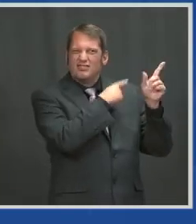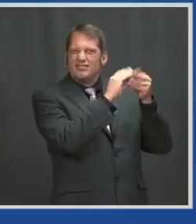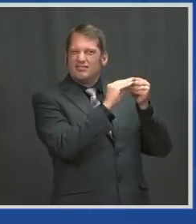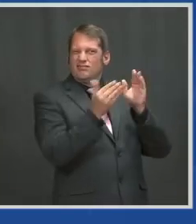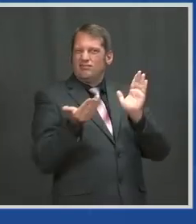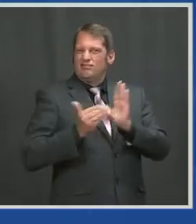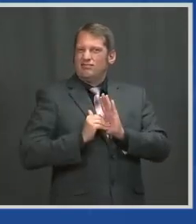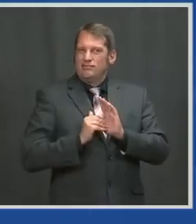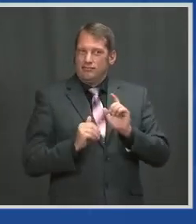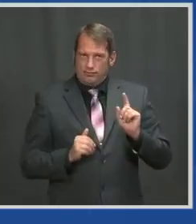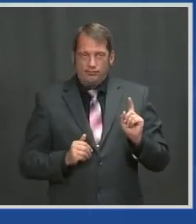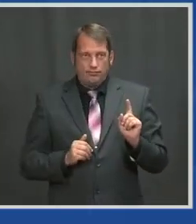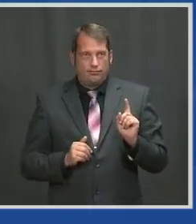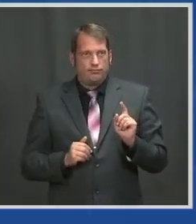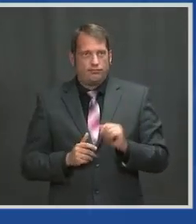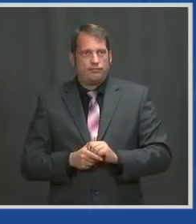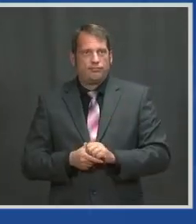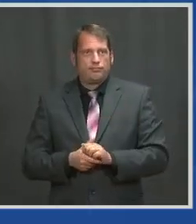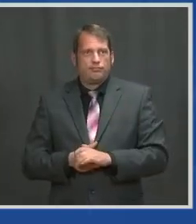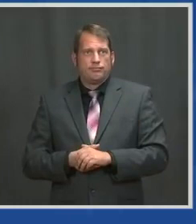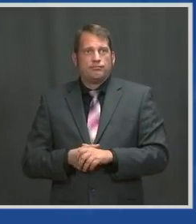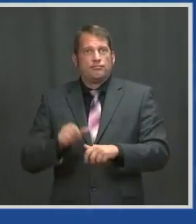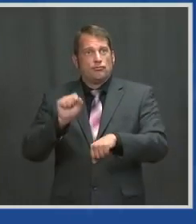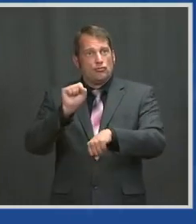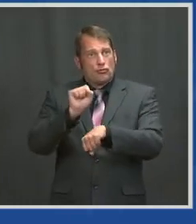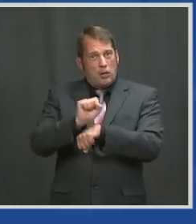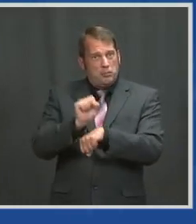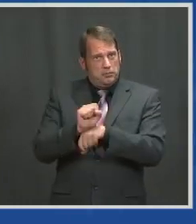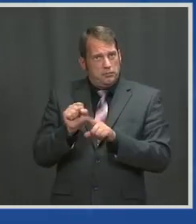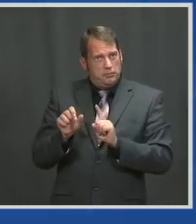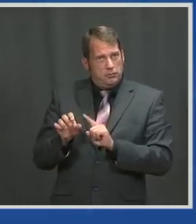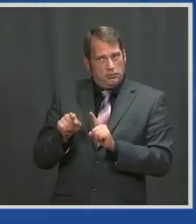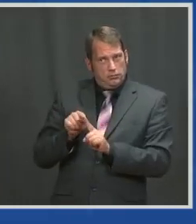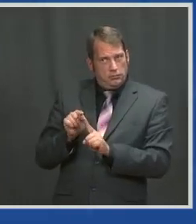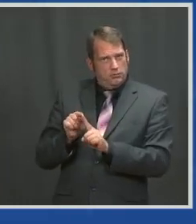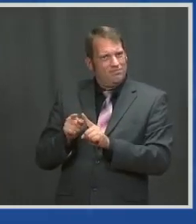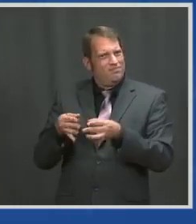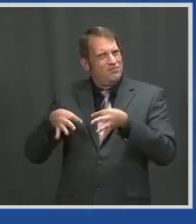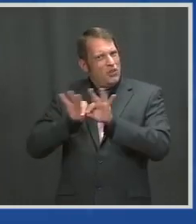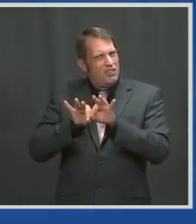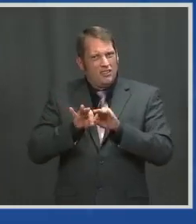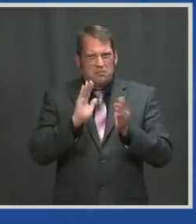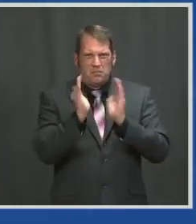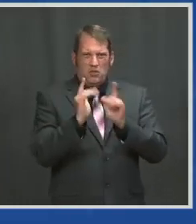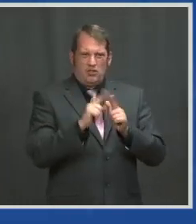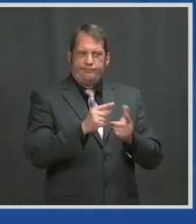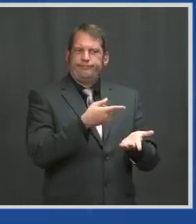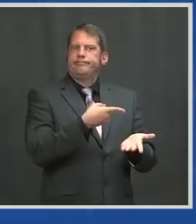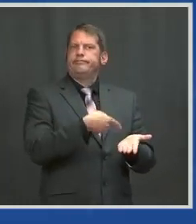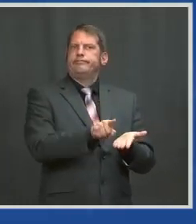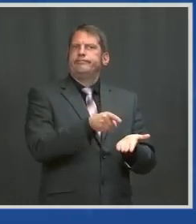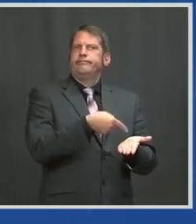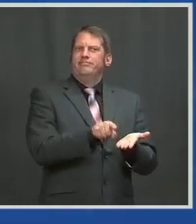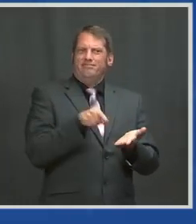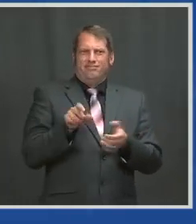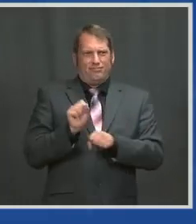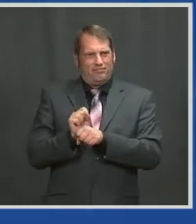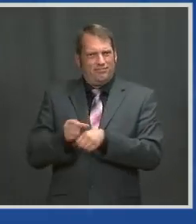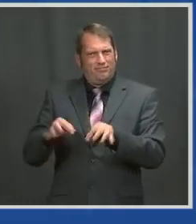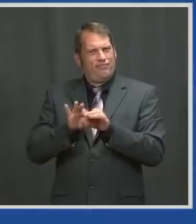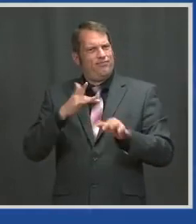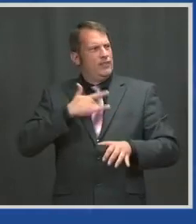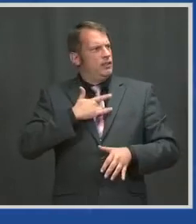A job is a lot more than a paycheck, he'd say, Joey. It's about your respect, your dignity, your place in the